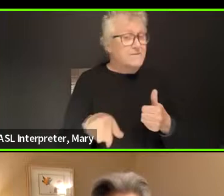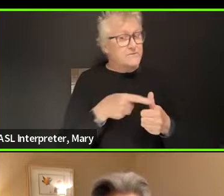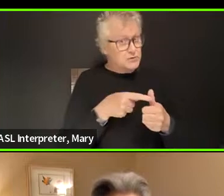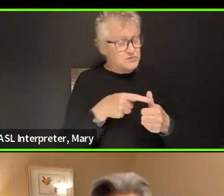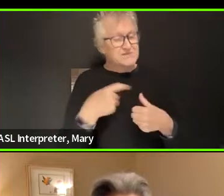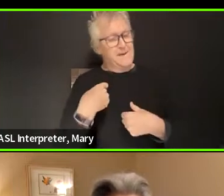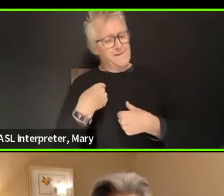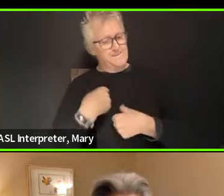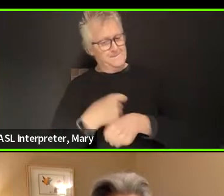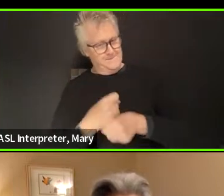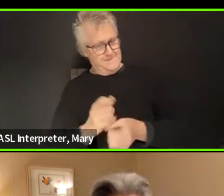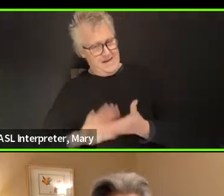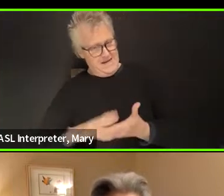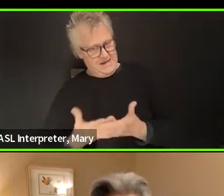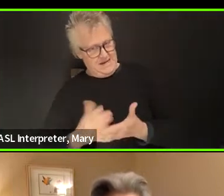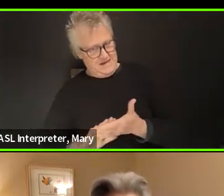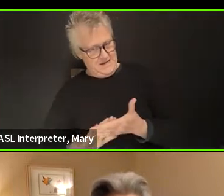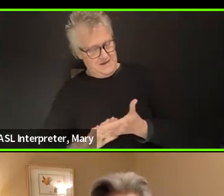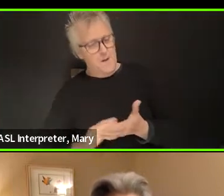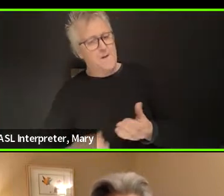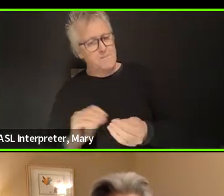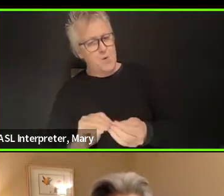get the portions right.